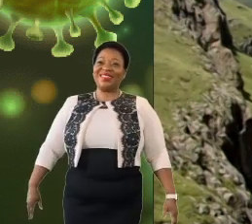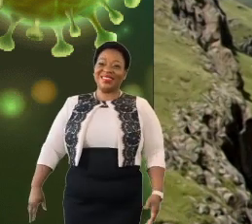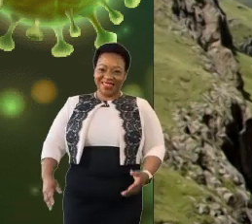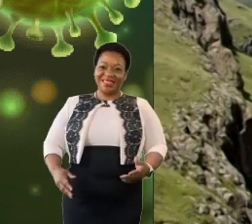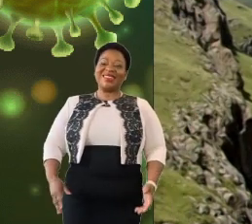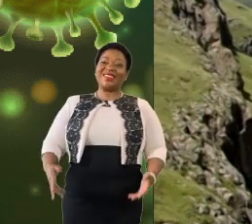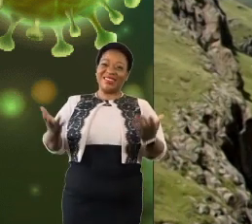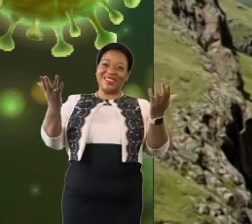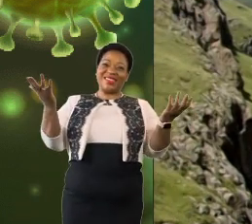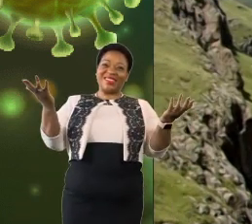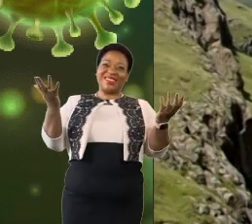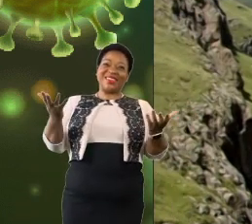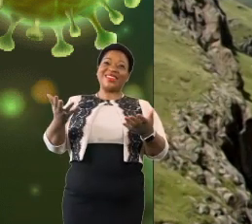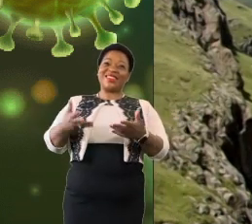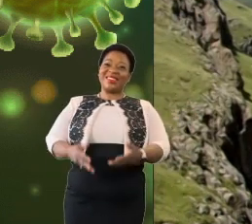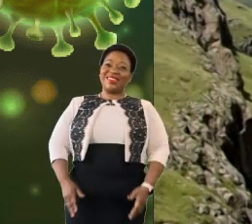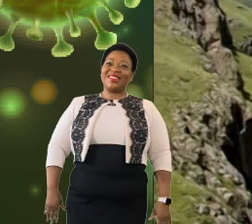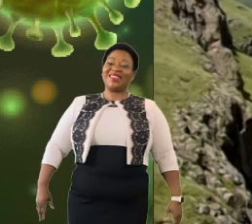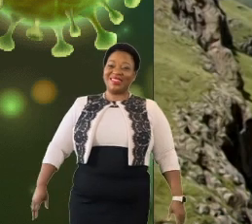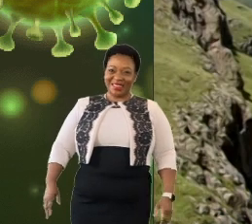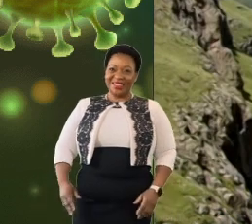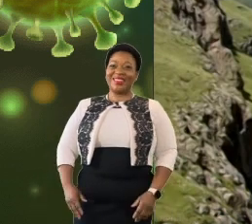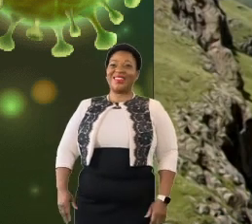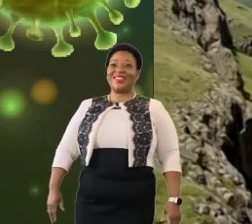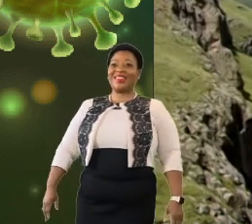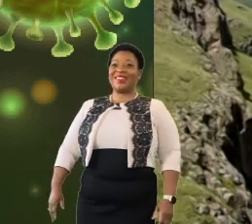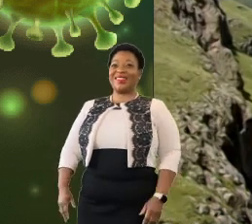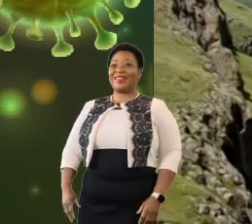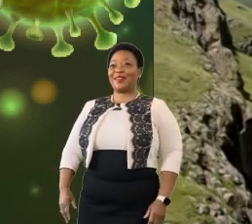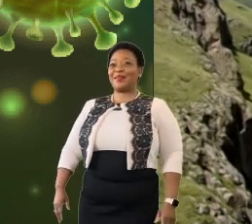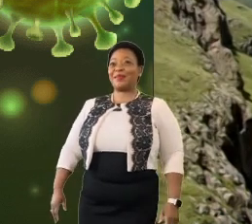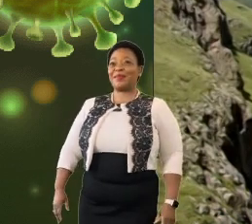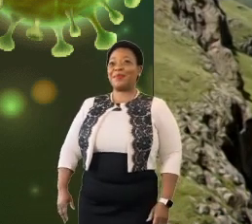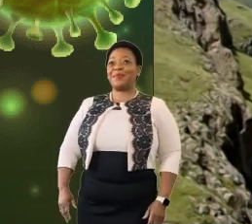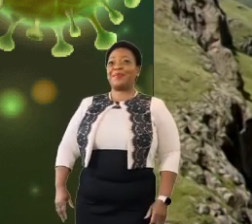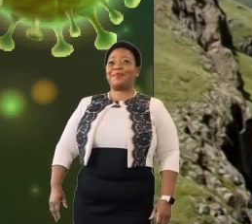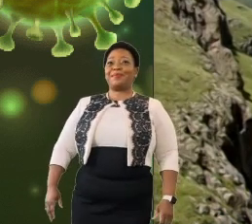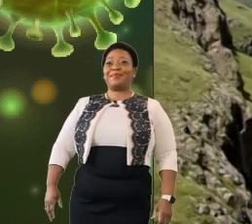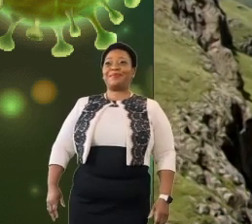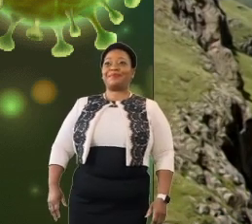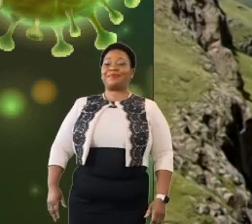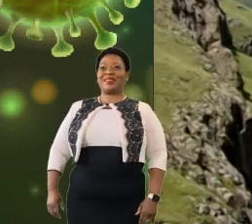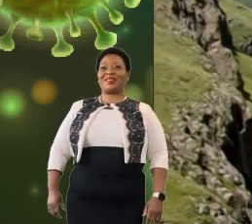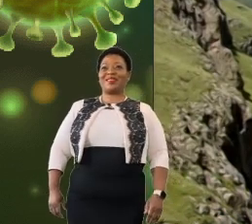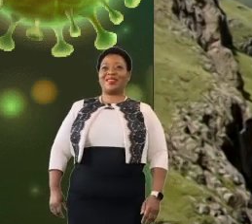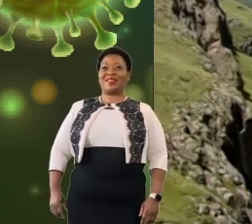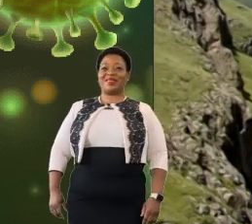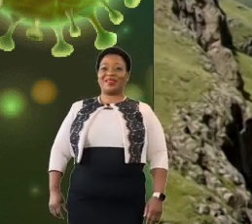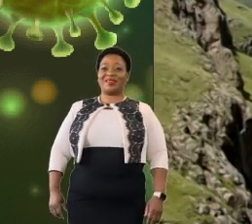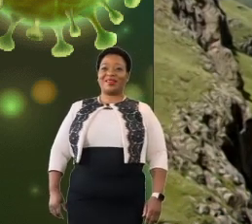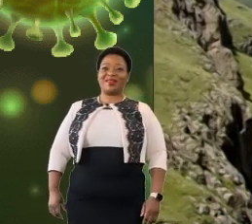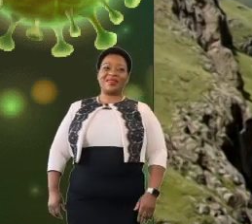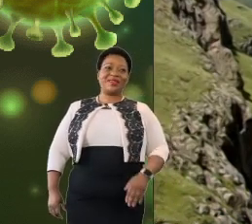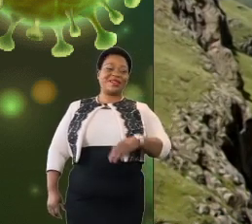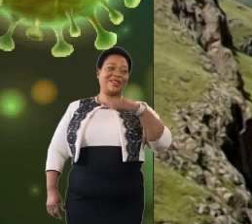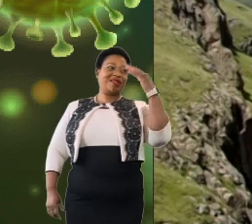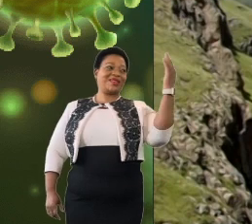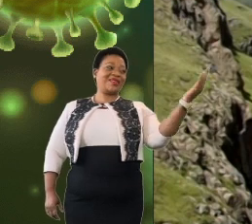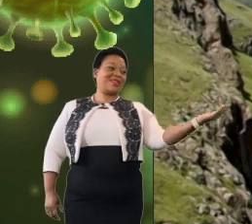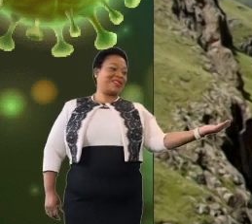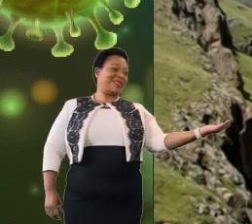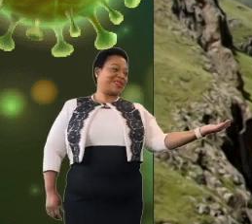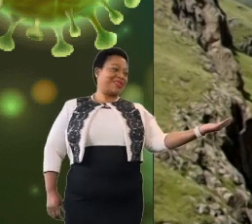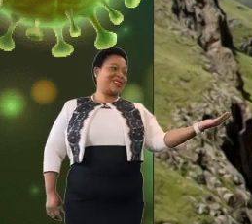so, as we'll also discuss in more detail at the moment, or just hereafter, how to get it back on, as Neville has indicated also